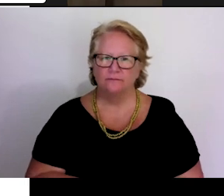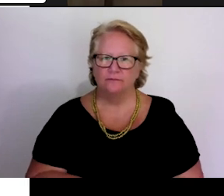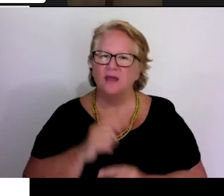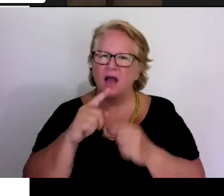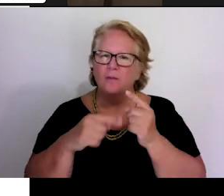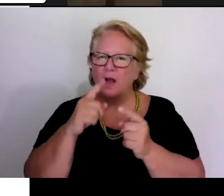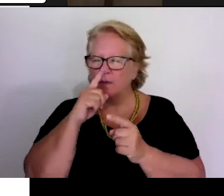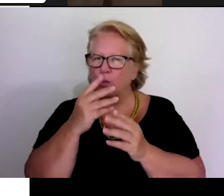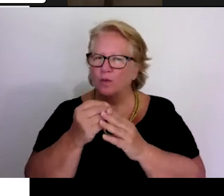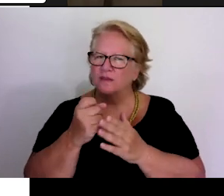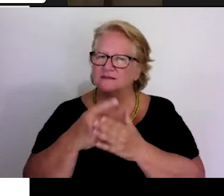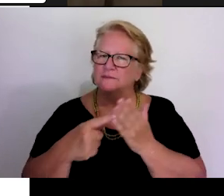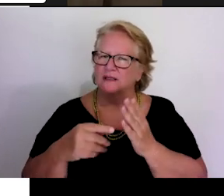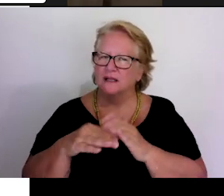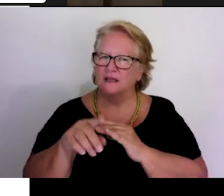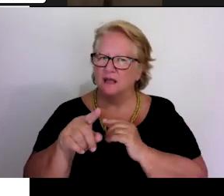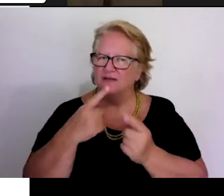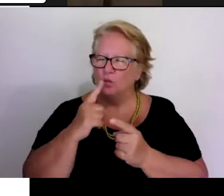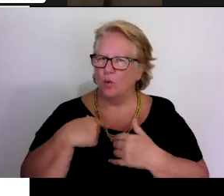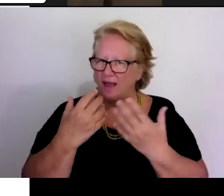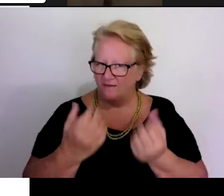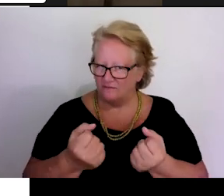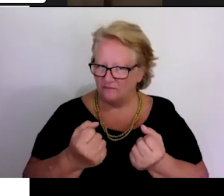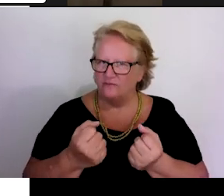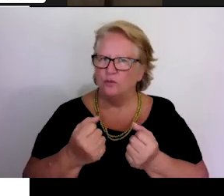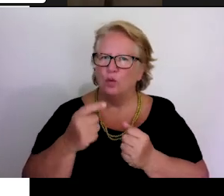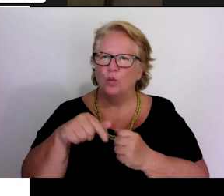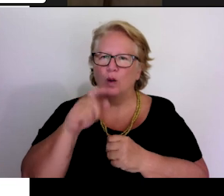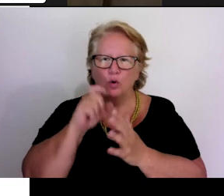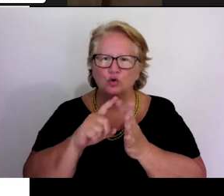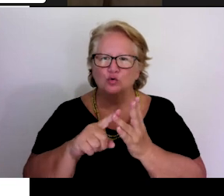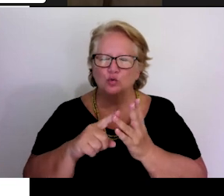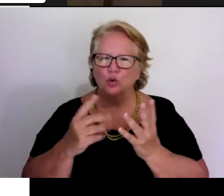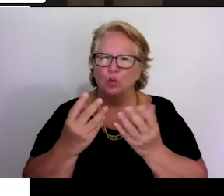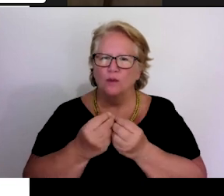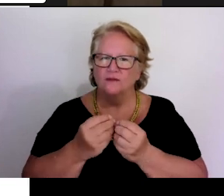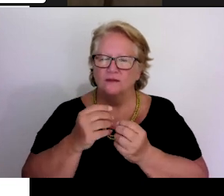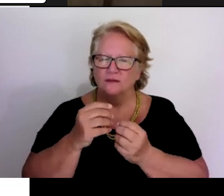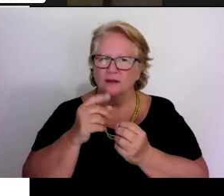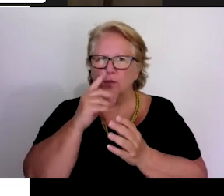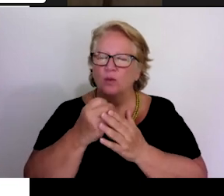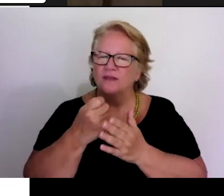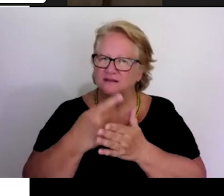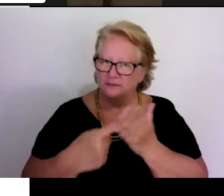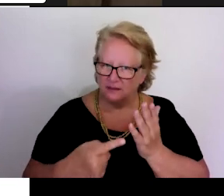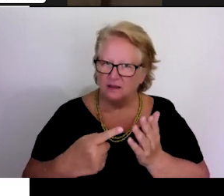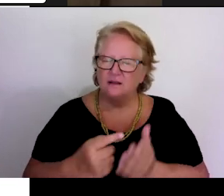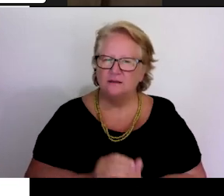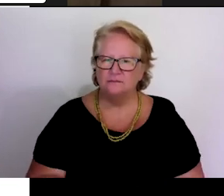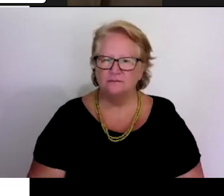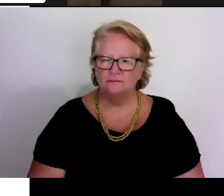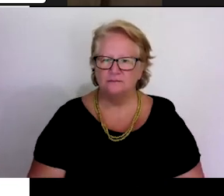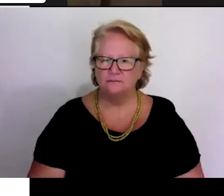with intellectual disability in the data we have. And we'll do that with people with disability.